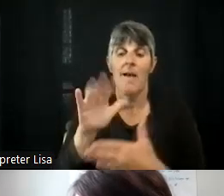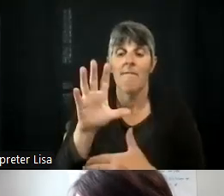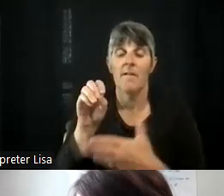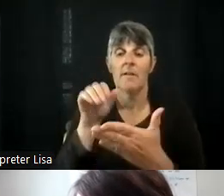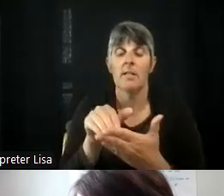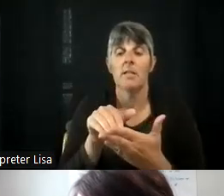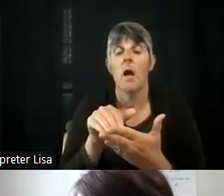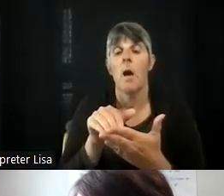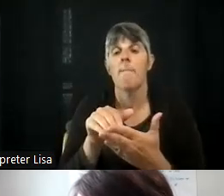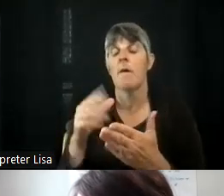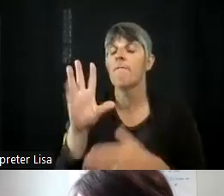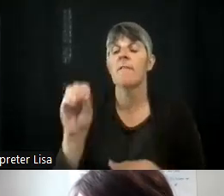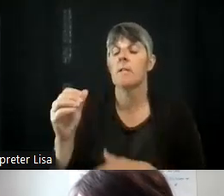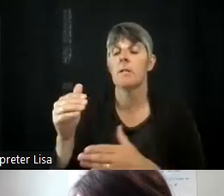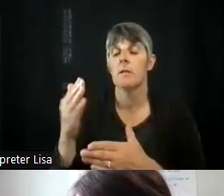some applicants,